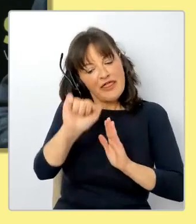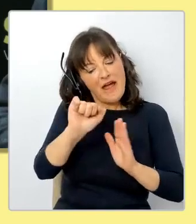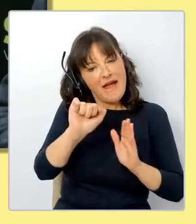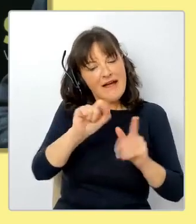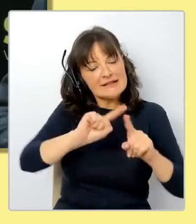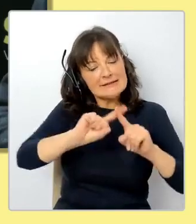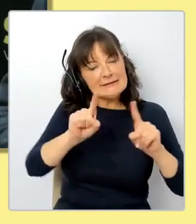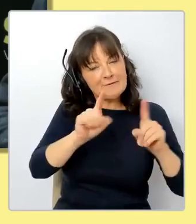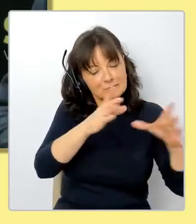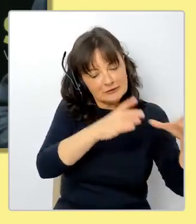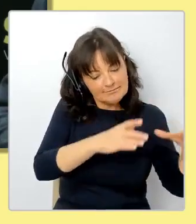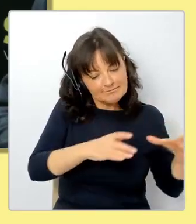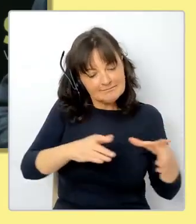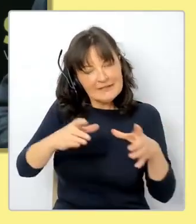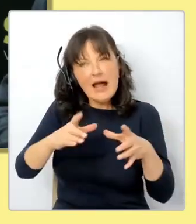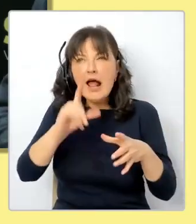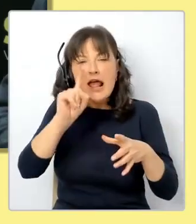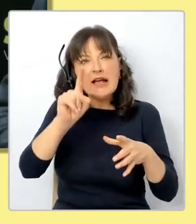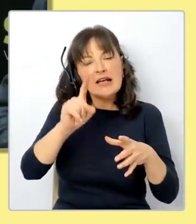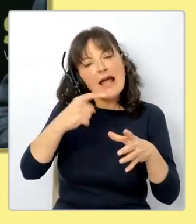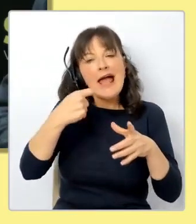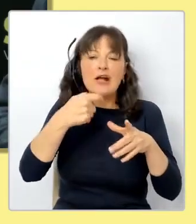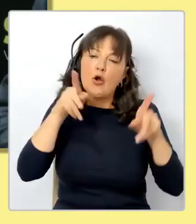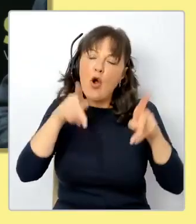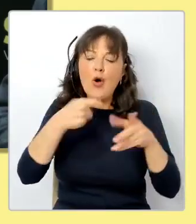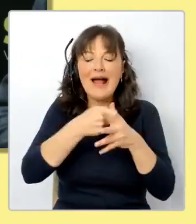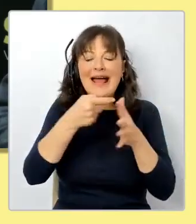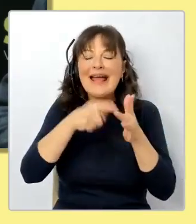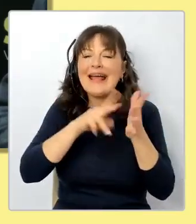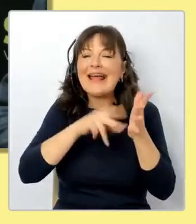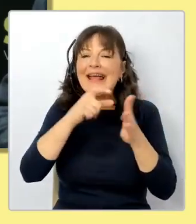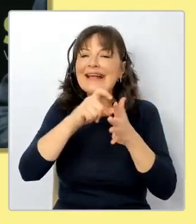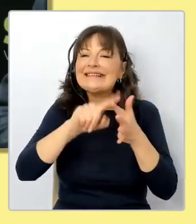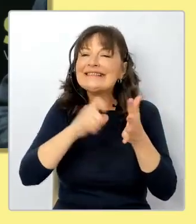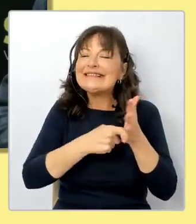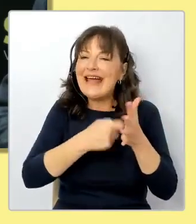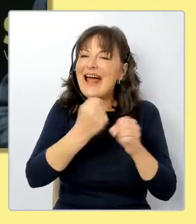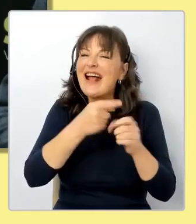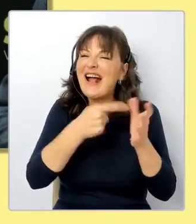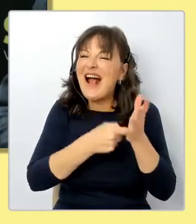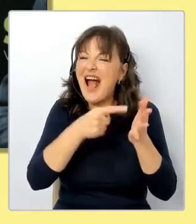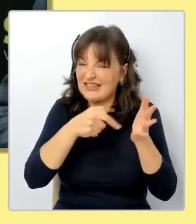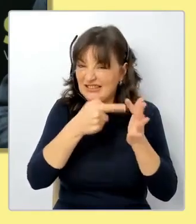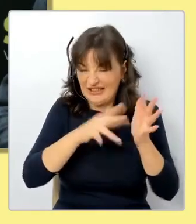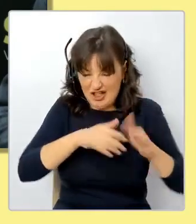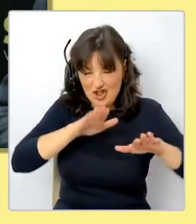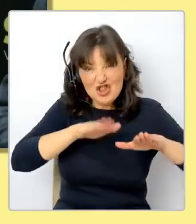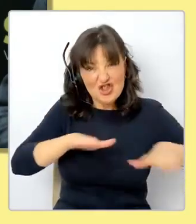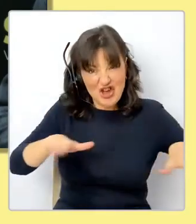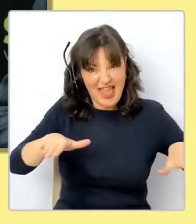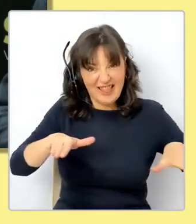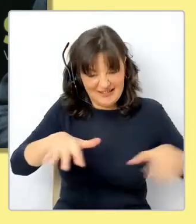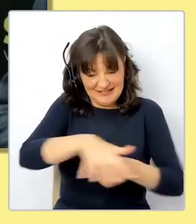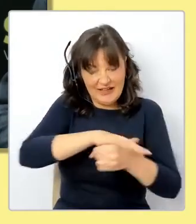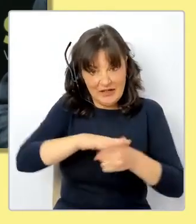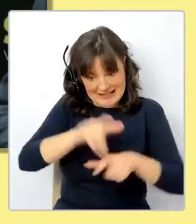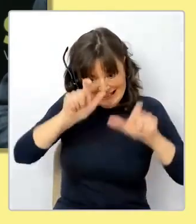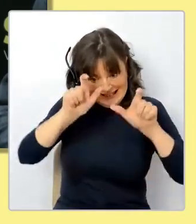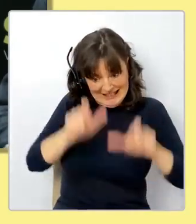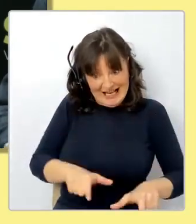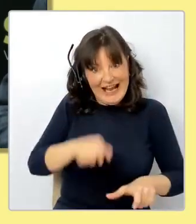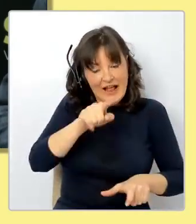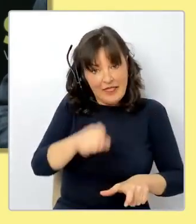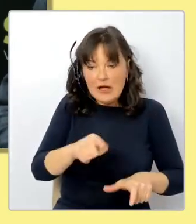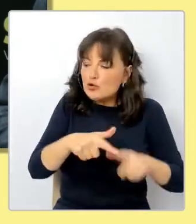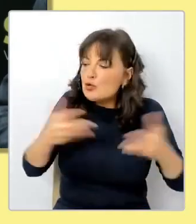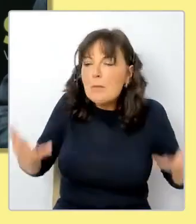So they're still in a, you know, an educational setting, but it's less formal, it's more play-based and so on. And they do that till they're 7, and then they move